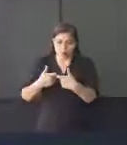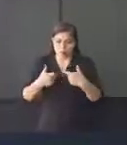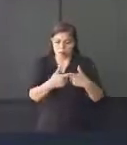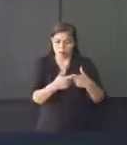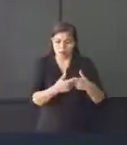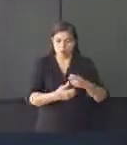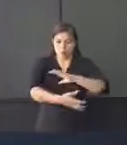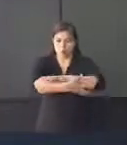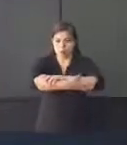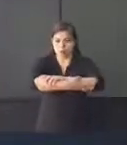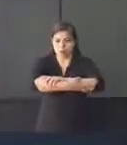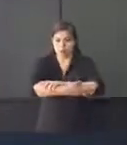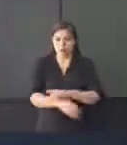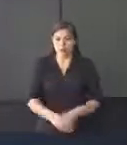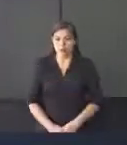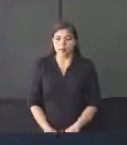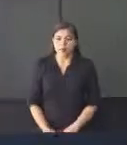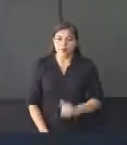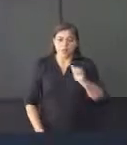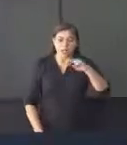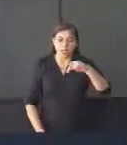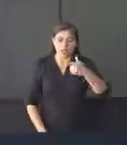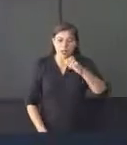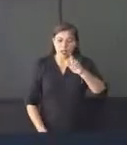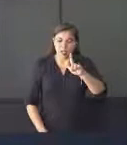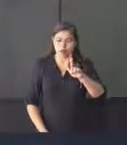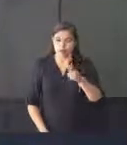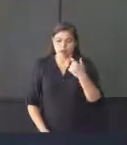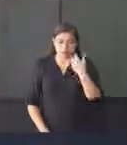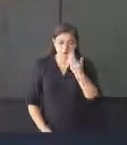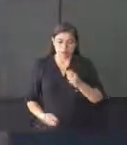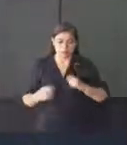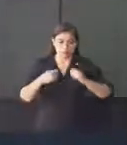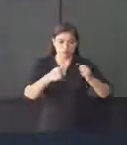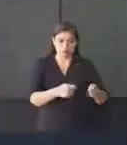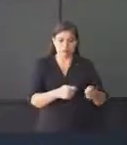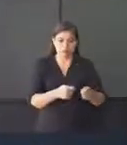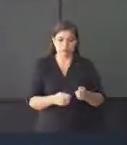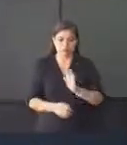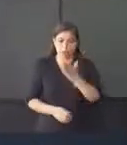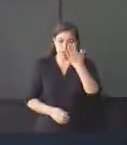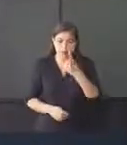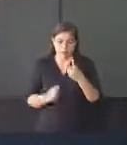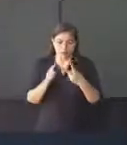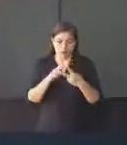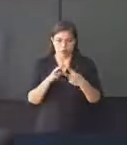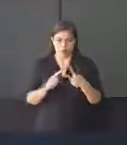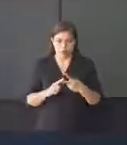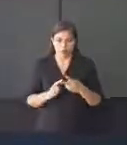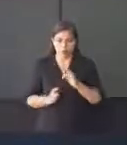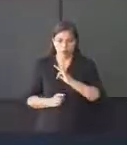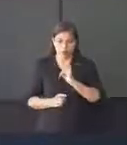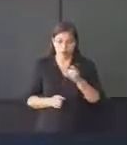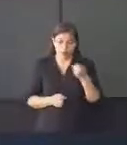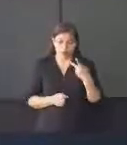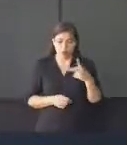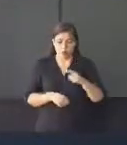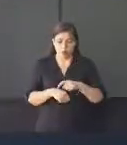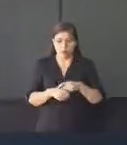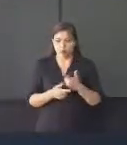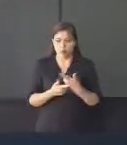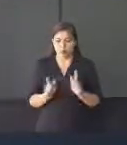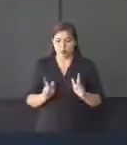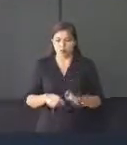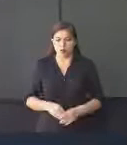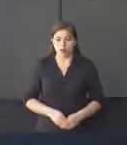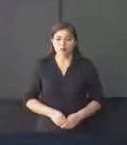with cooperation and solidarity. Ángel, whenever you want, you know you have 2 turns and you can use